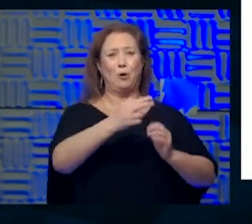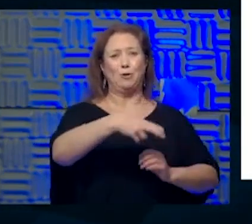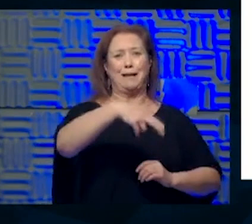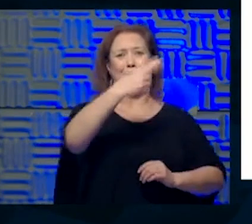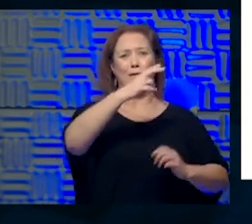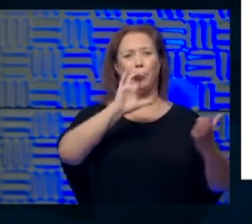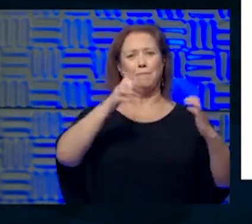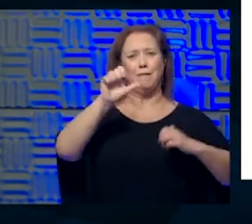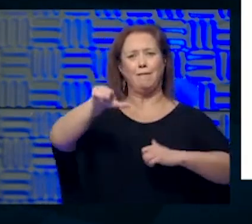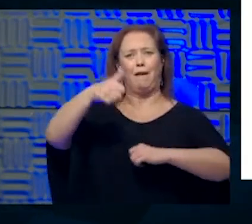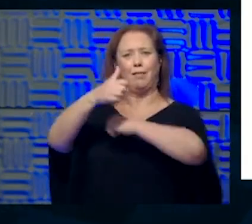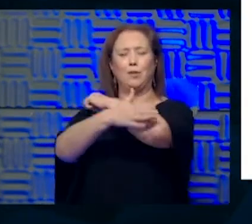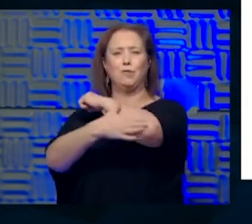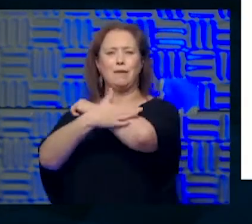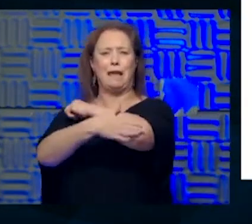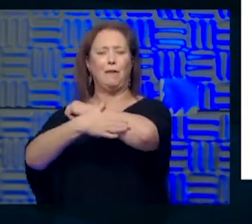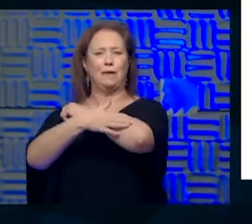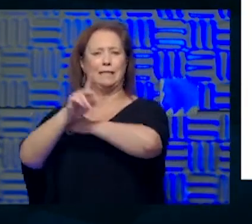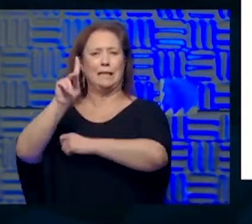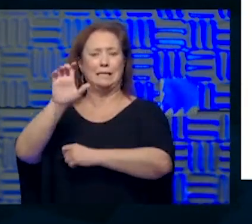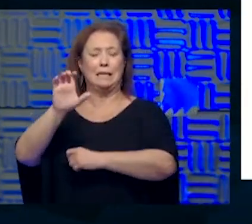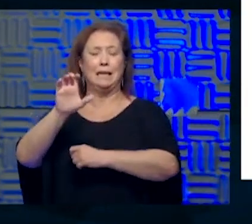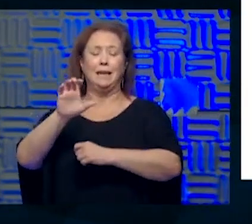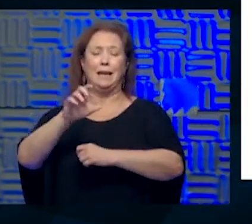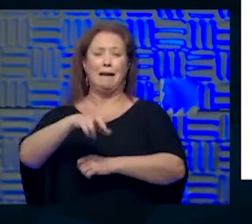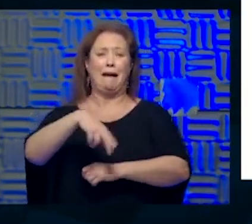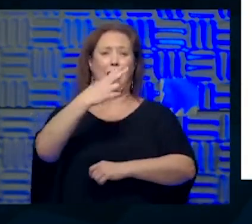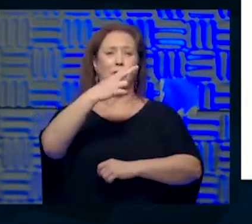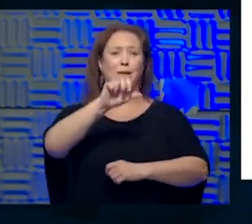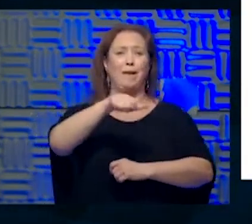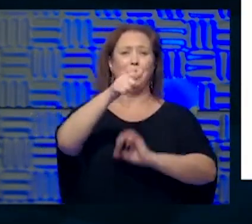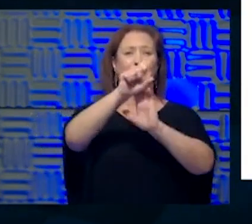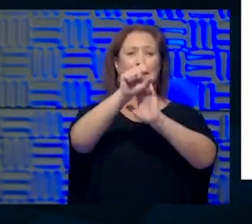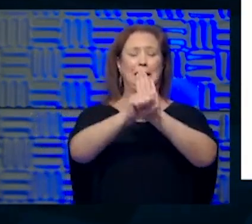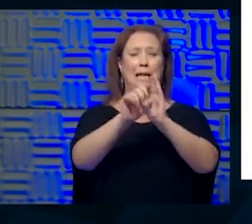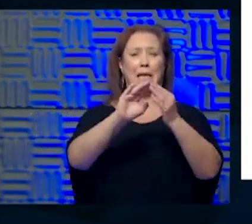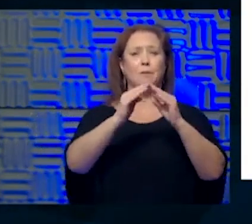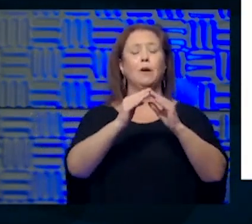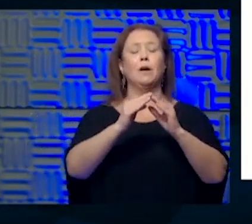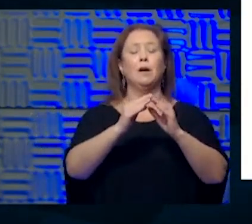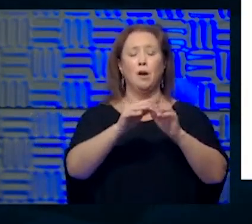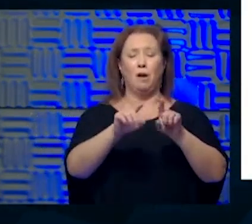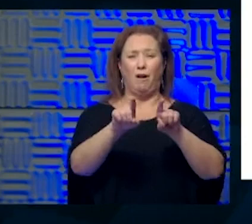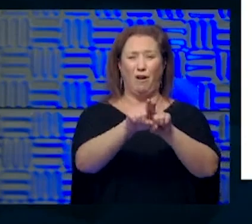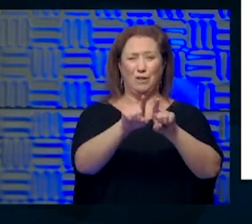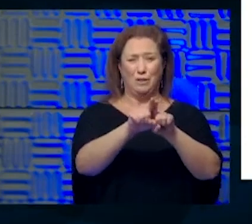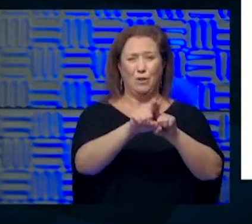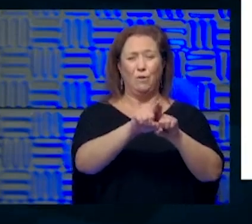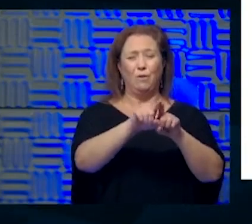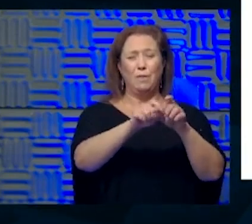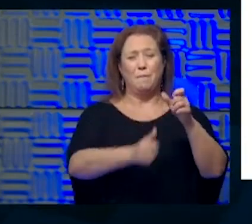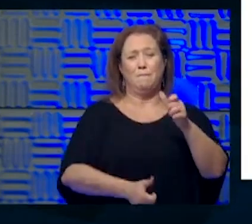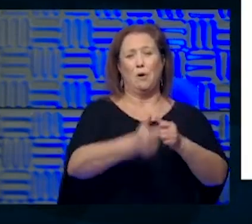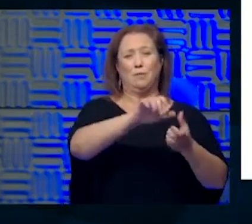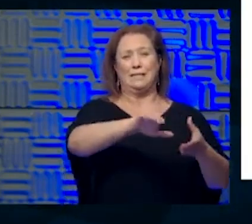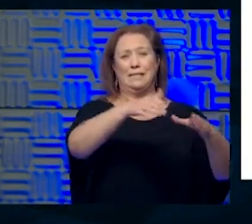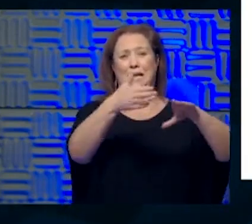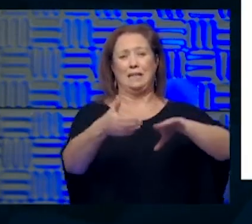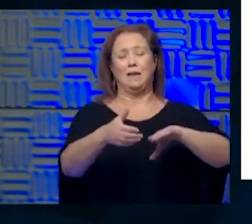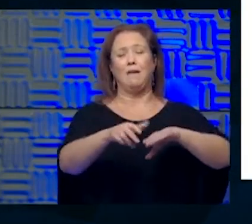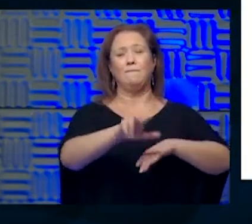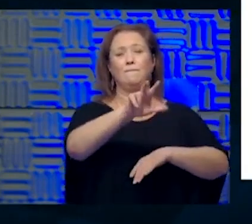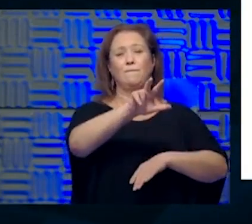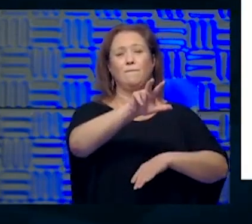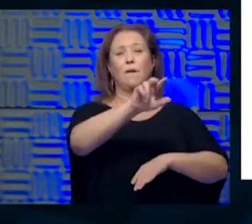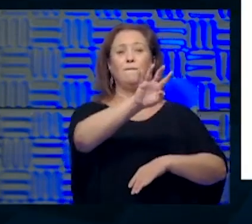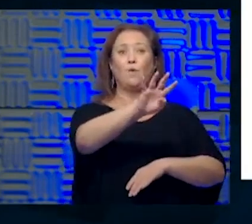bit higher than the state rate. We've also had the most deaths in the state at 43 per